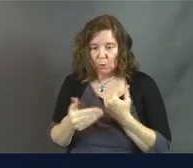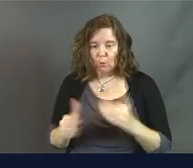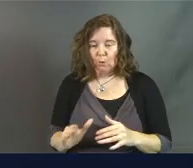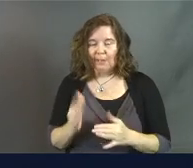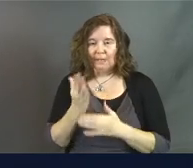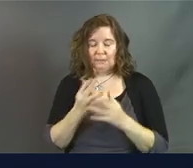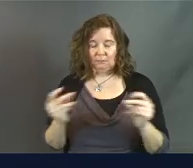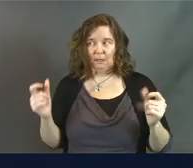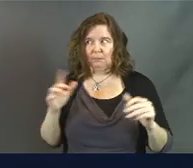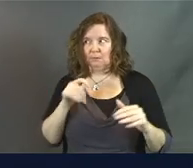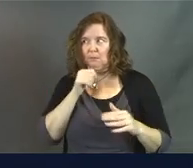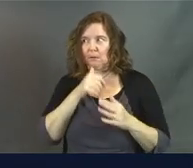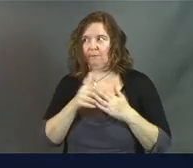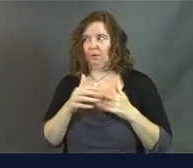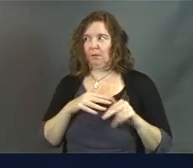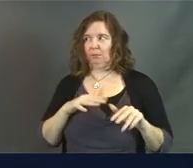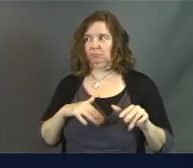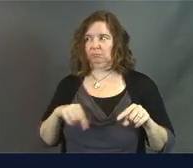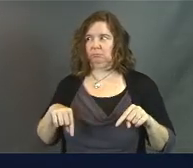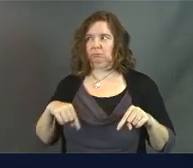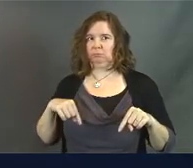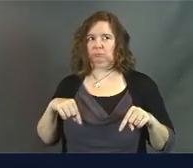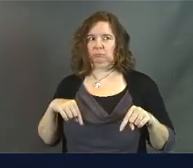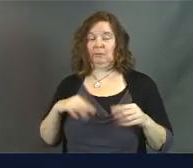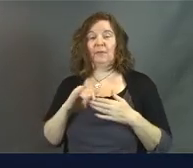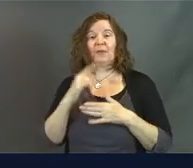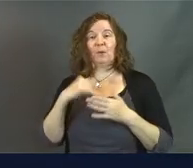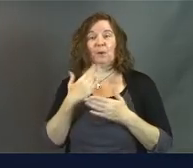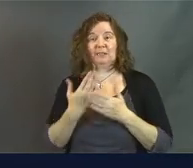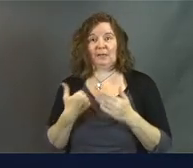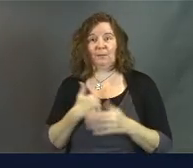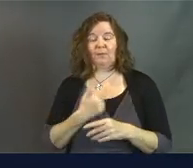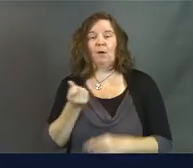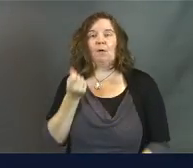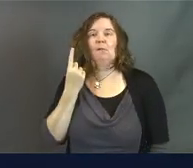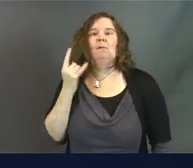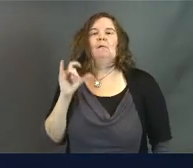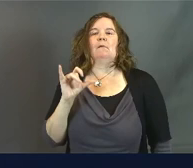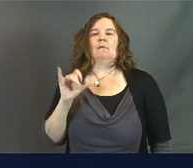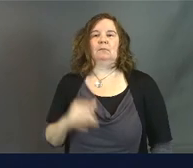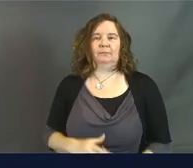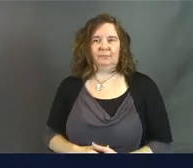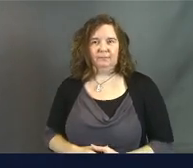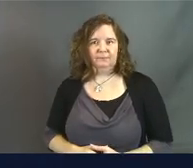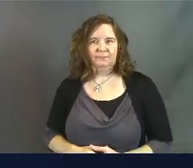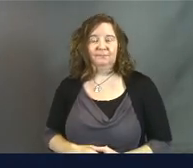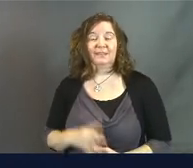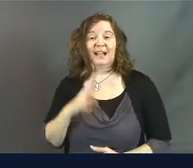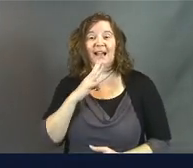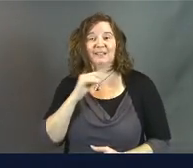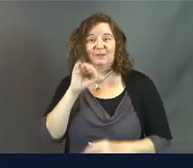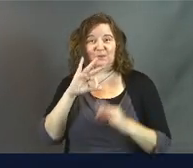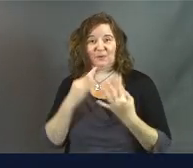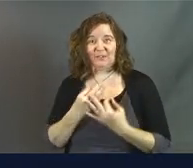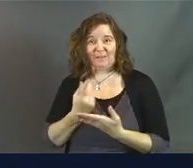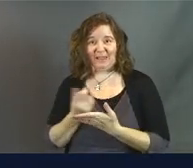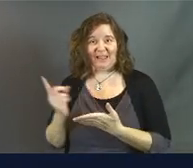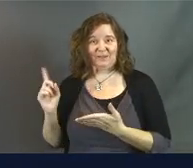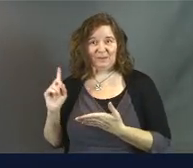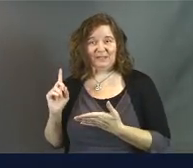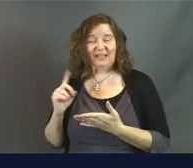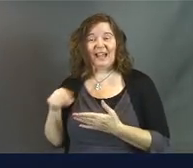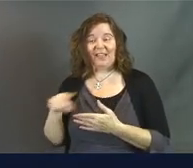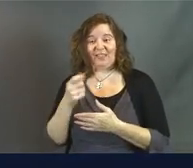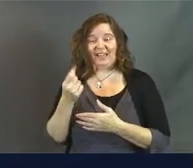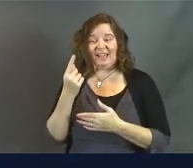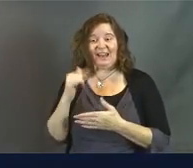room and suddenly you're uncomfortable. And that's when some of us got it. I talked to a family last week,